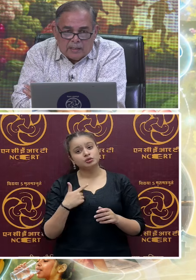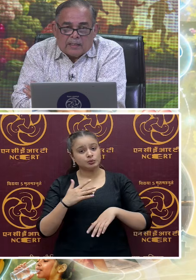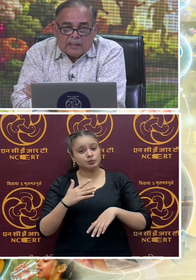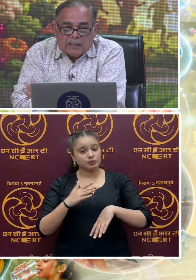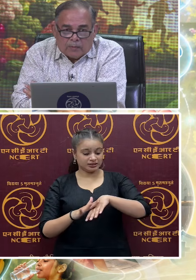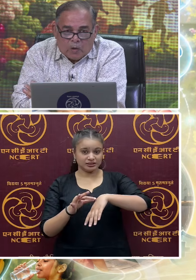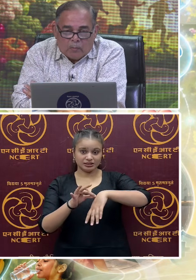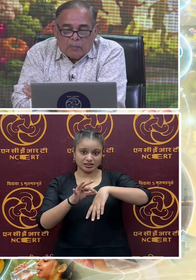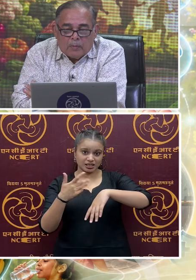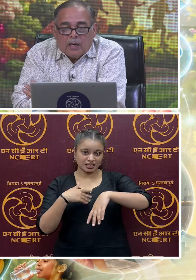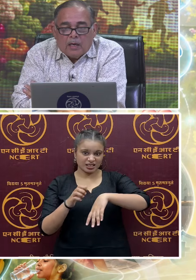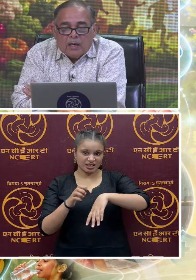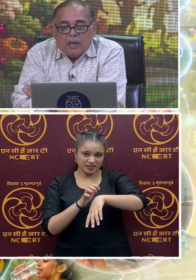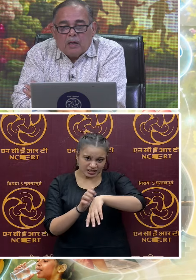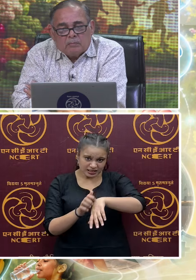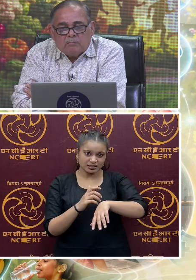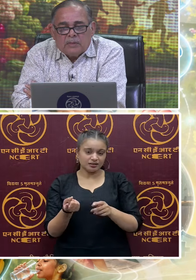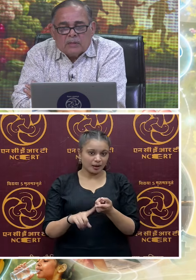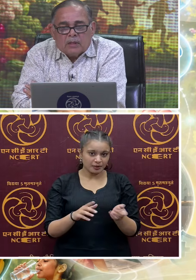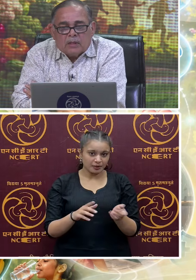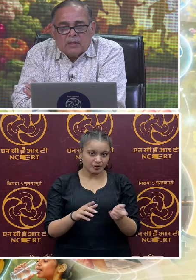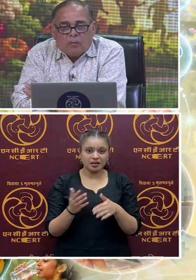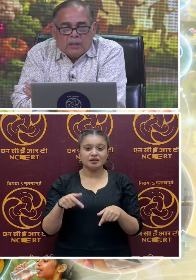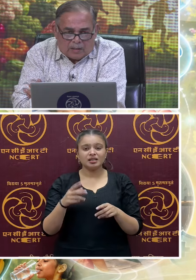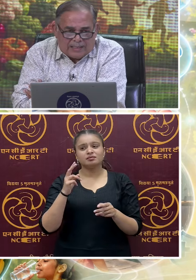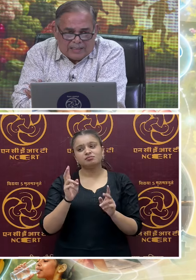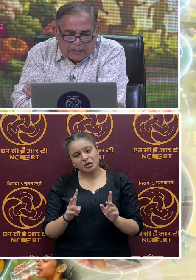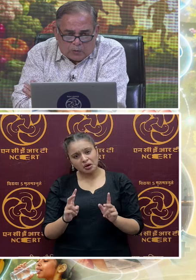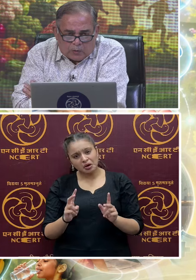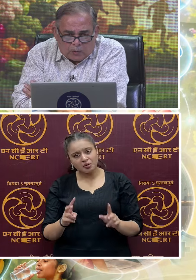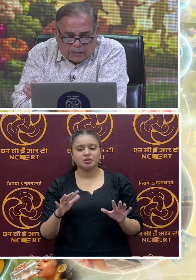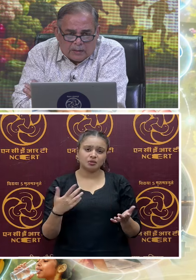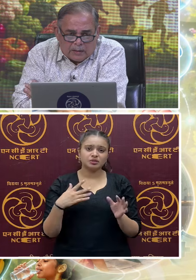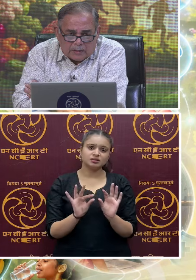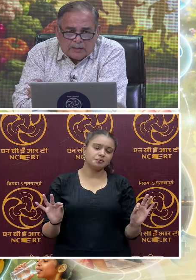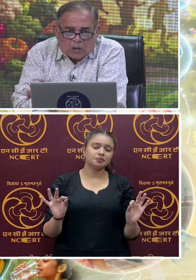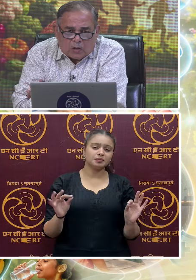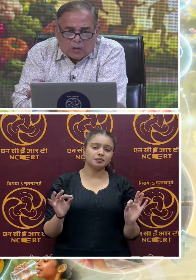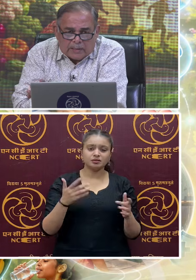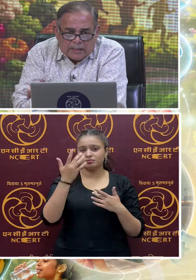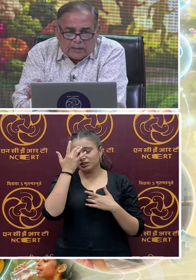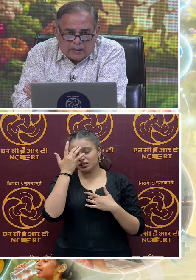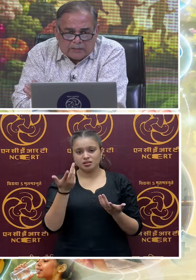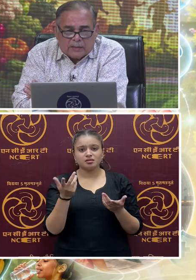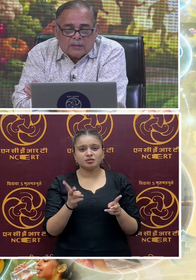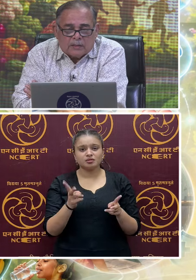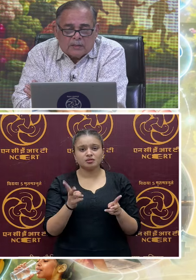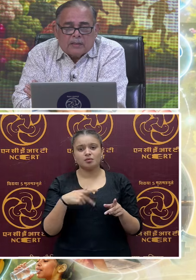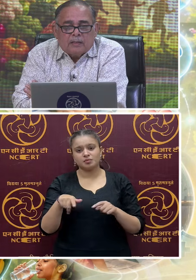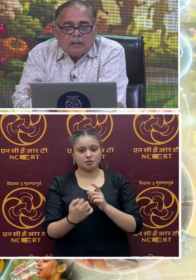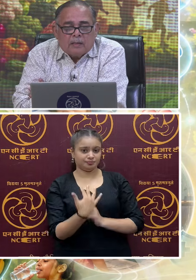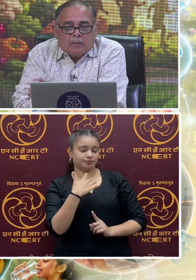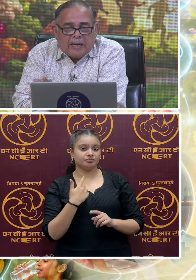skin like ringworm. These are the common, or athletic foot. These are the common